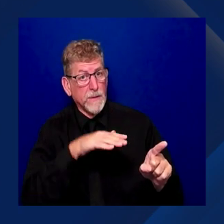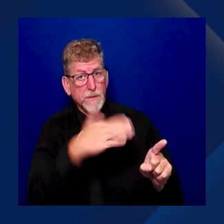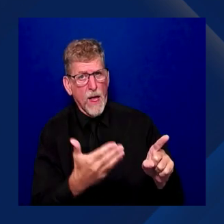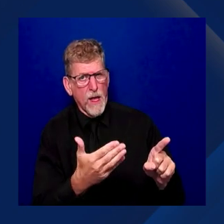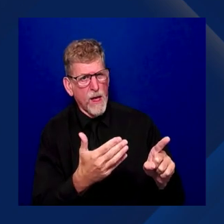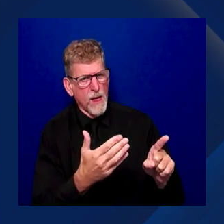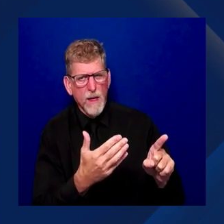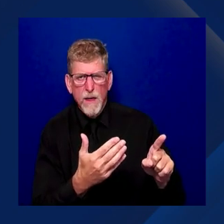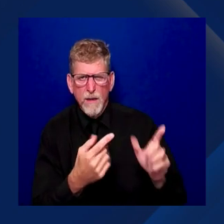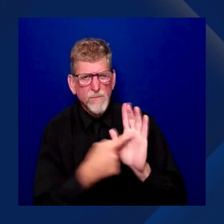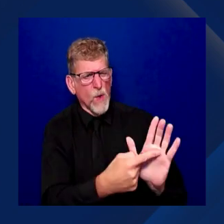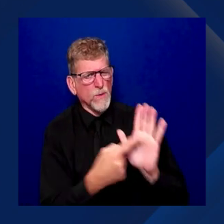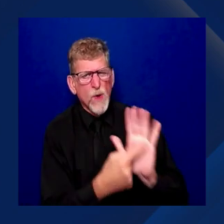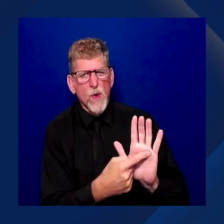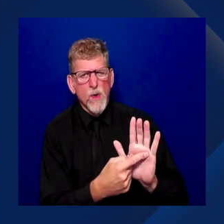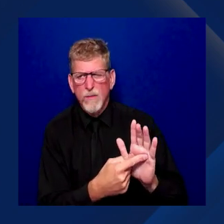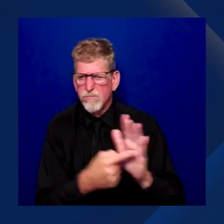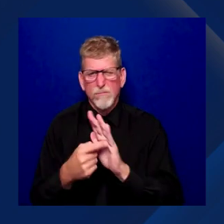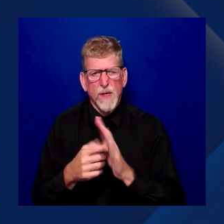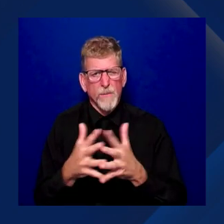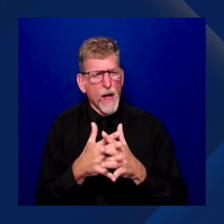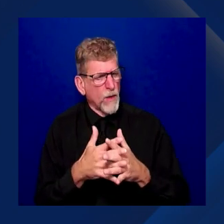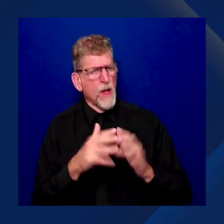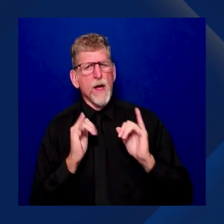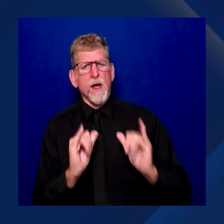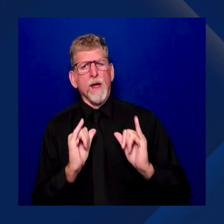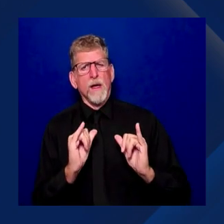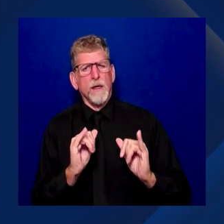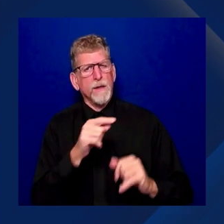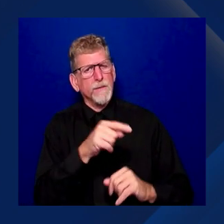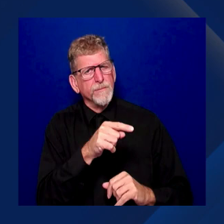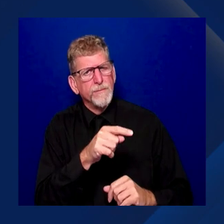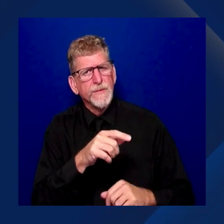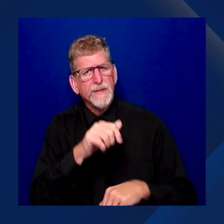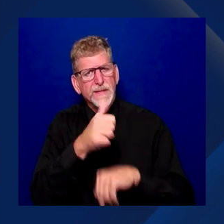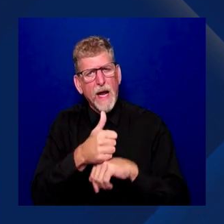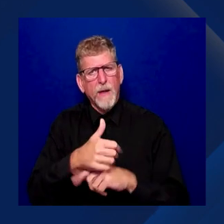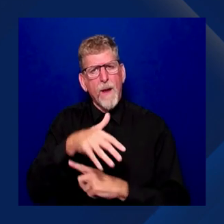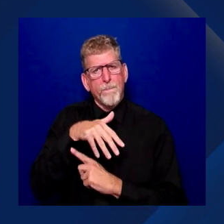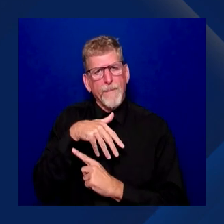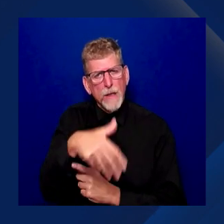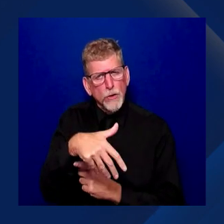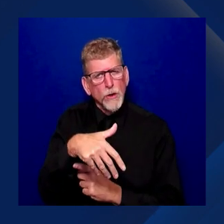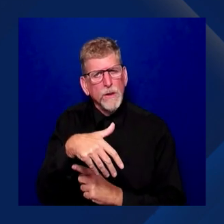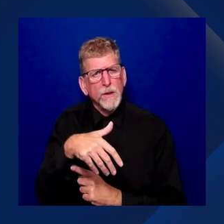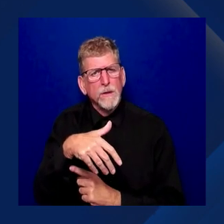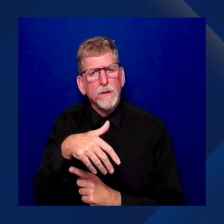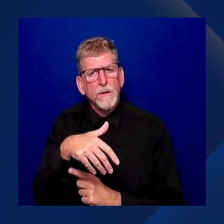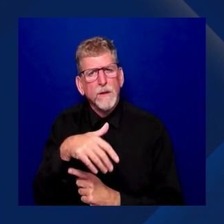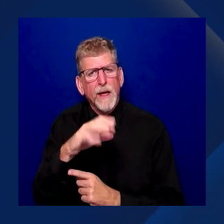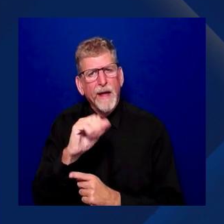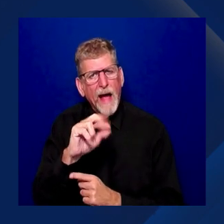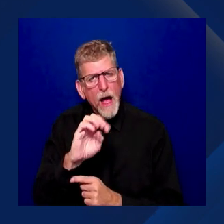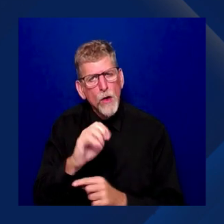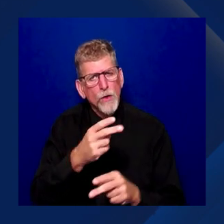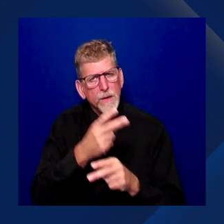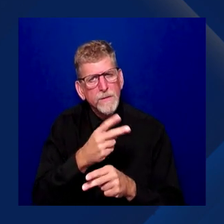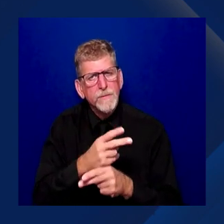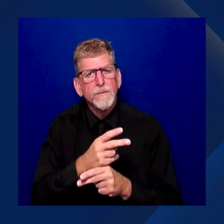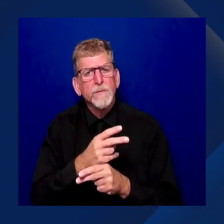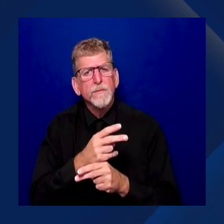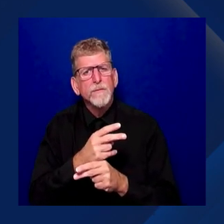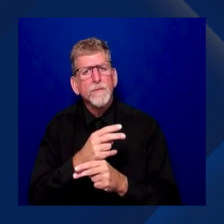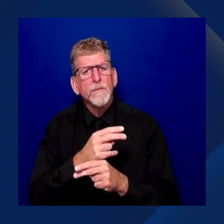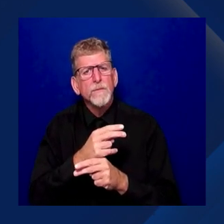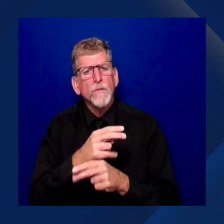Maternal Care Act, the Uterine Fibroids Research and Education Act, and the Black Maternal Health Momnibus Act. This